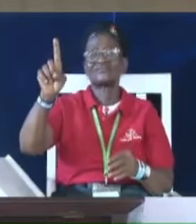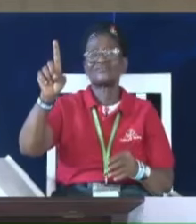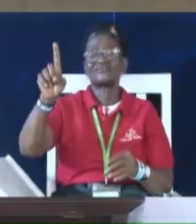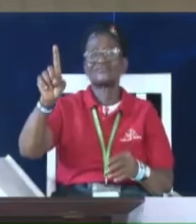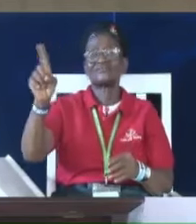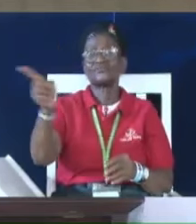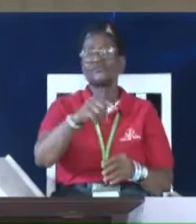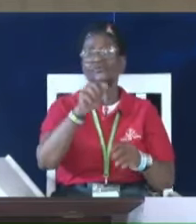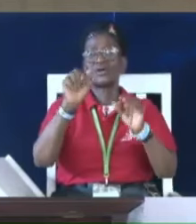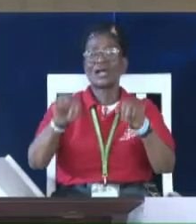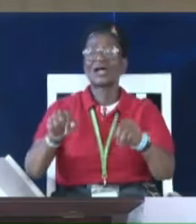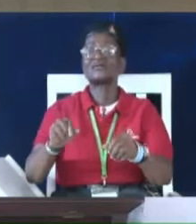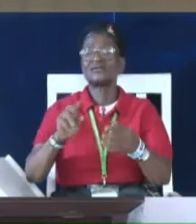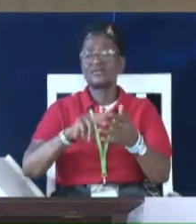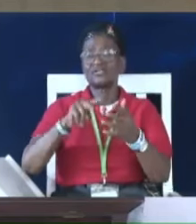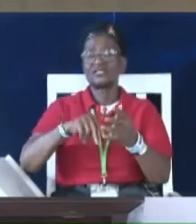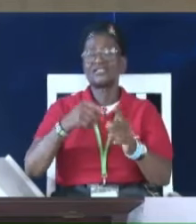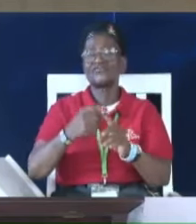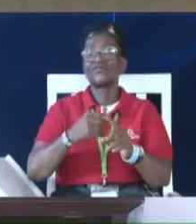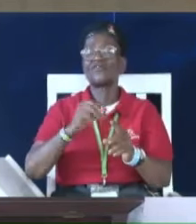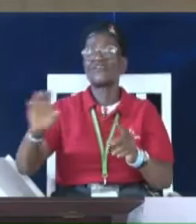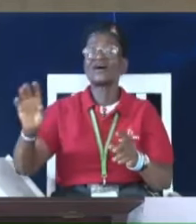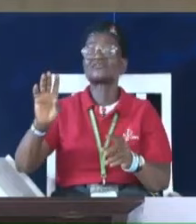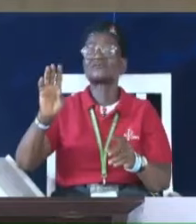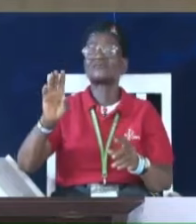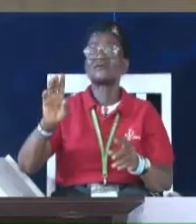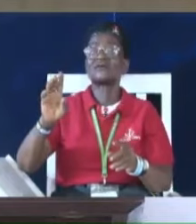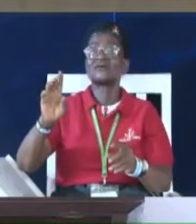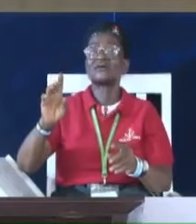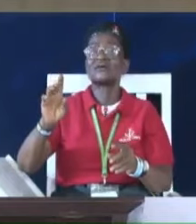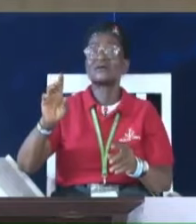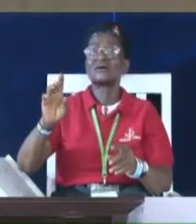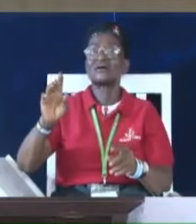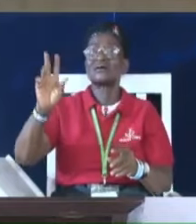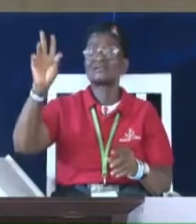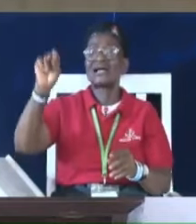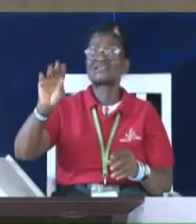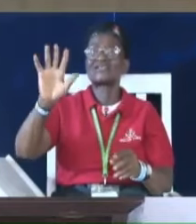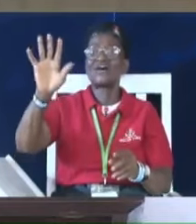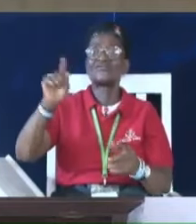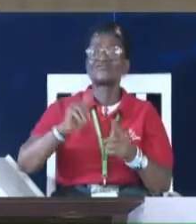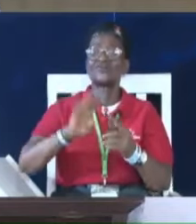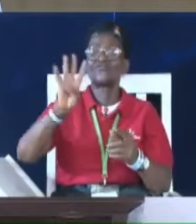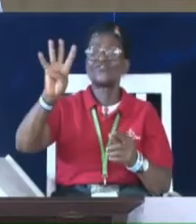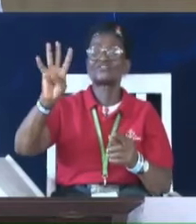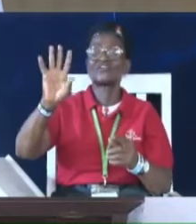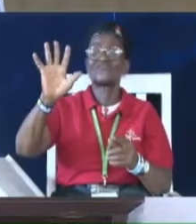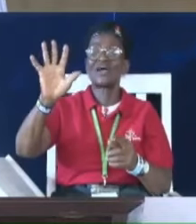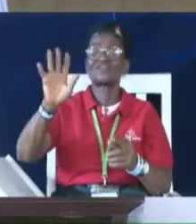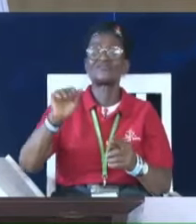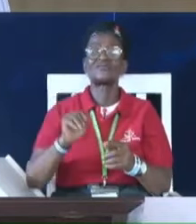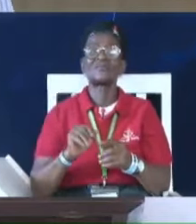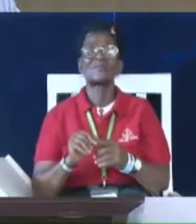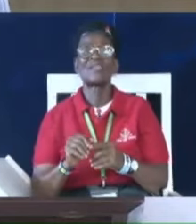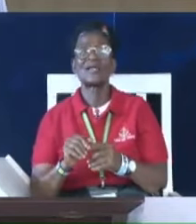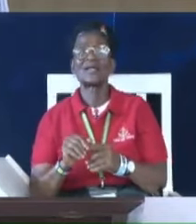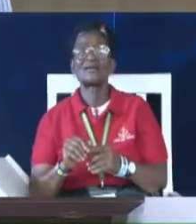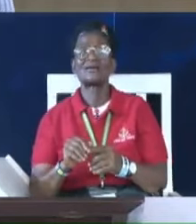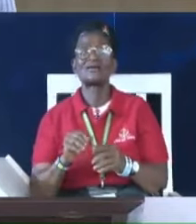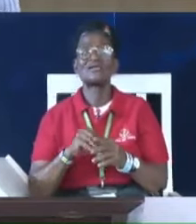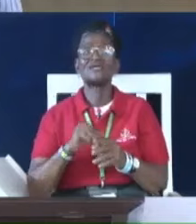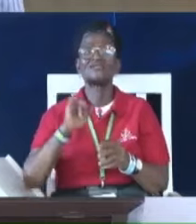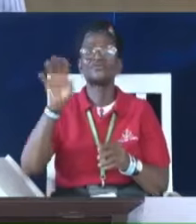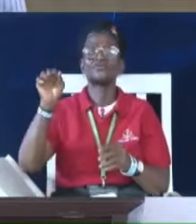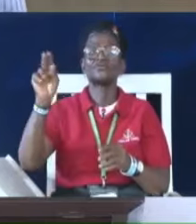you can read it from verse 35 to 45. John 11, 35 to 45. In John